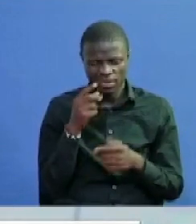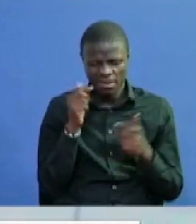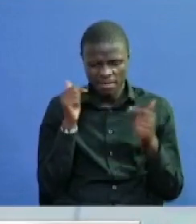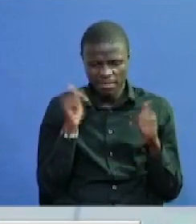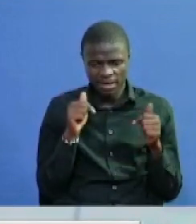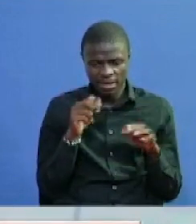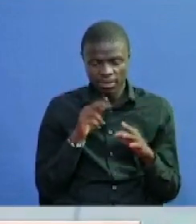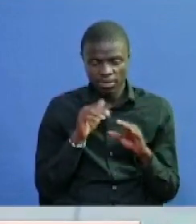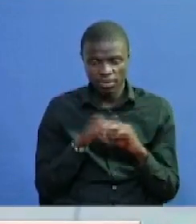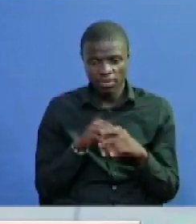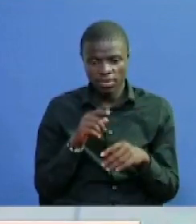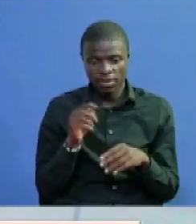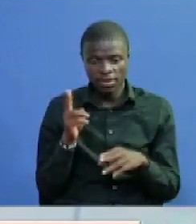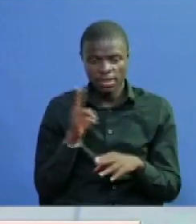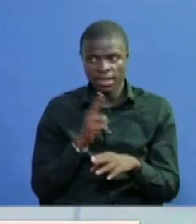day, I think yesterday,